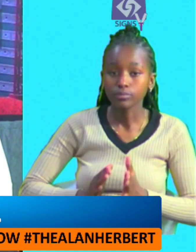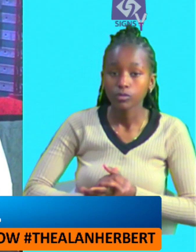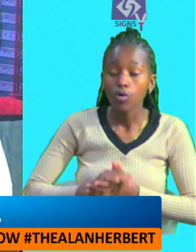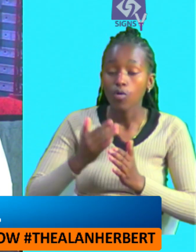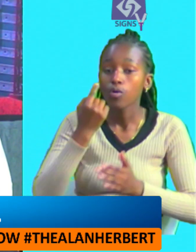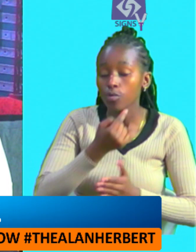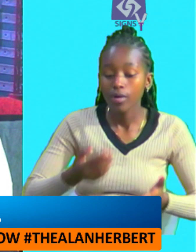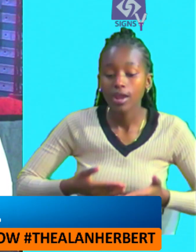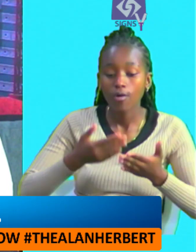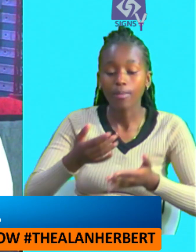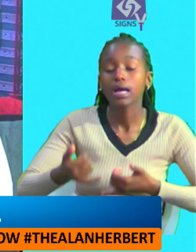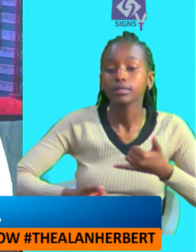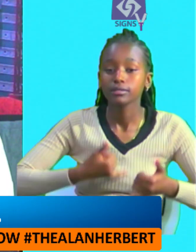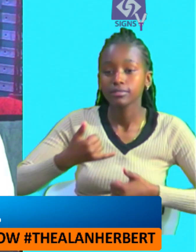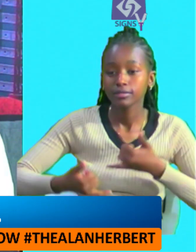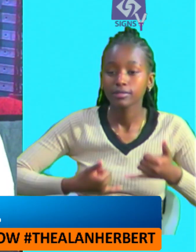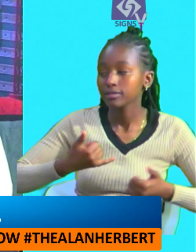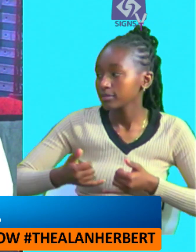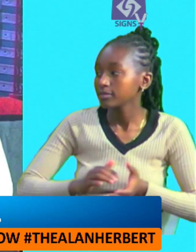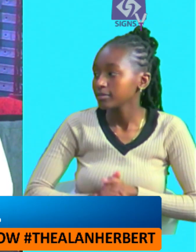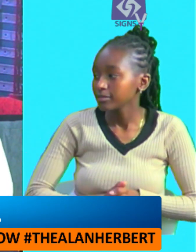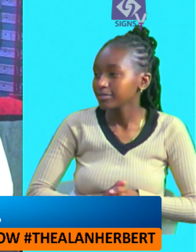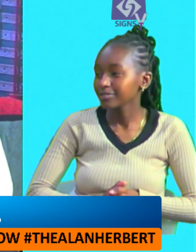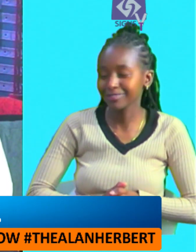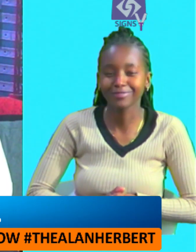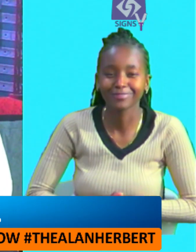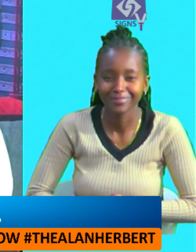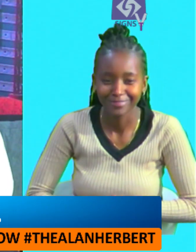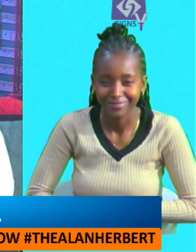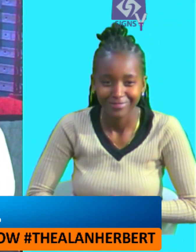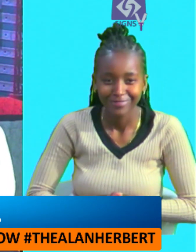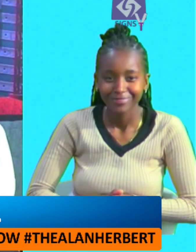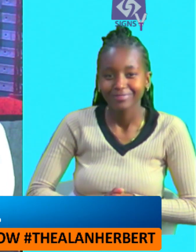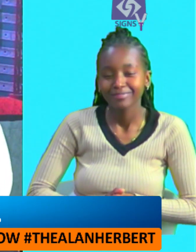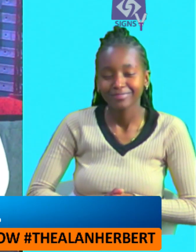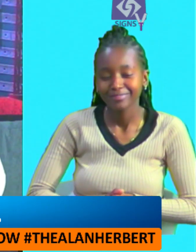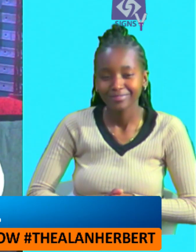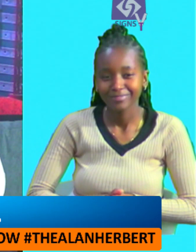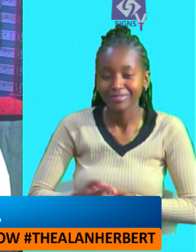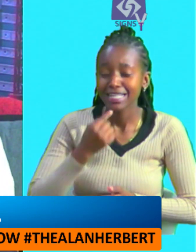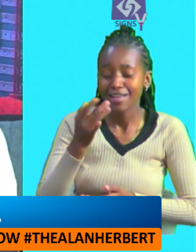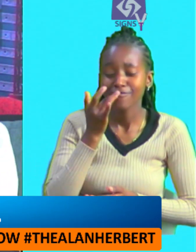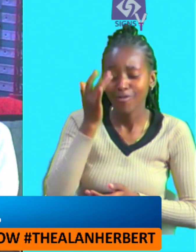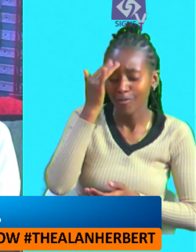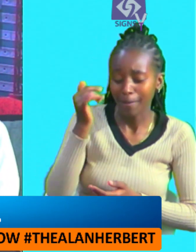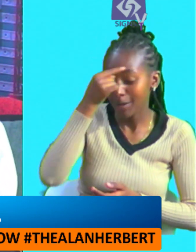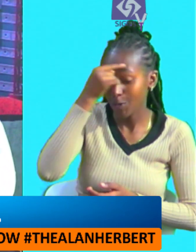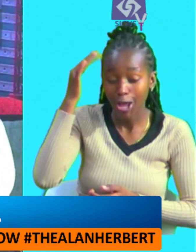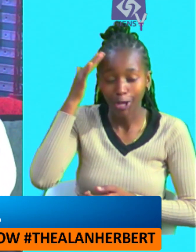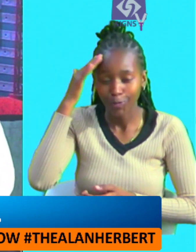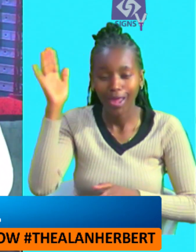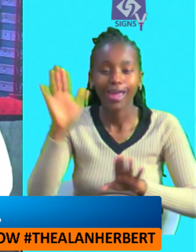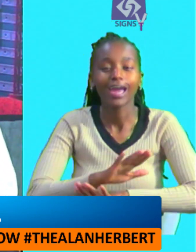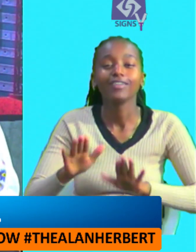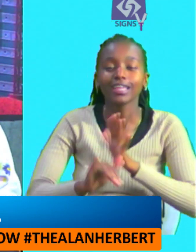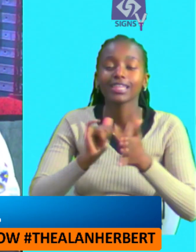posting themselves, or who are positioning themselves as the bearers and the curators of knowledge. And where are you going to